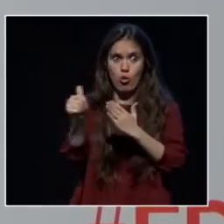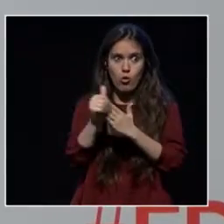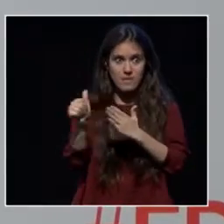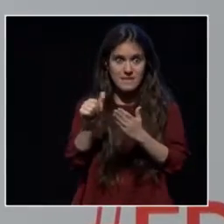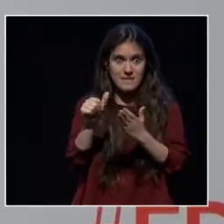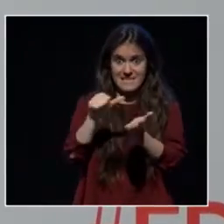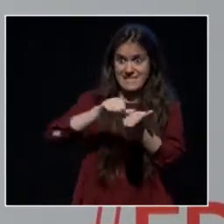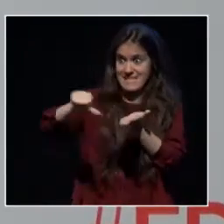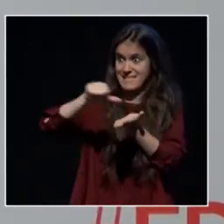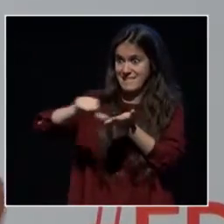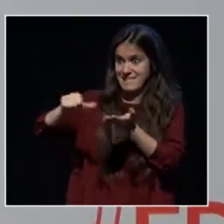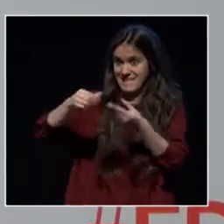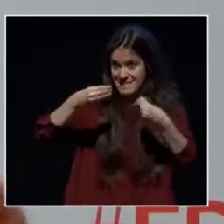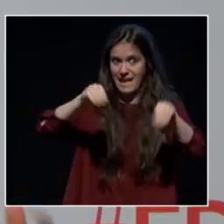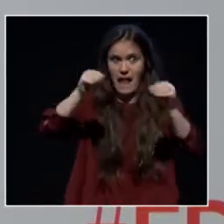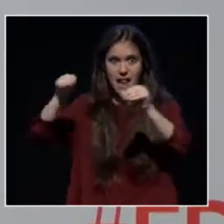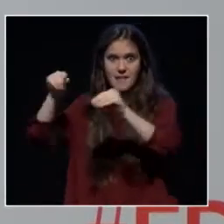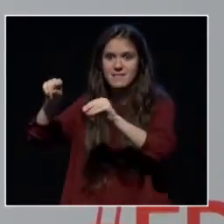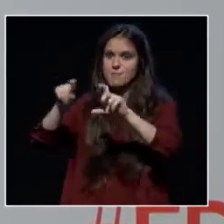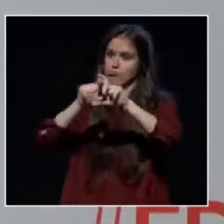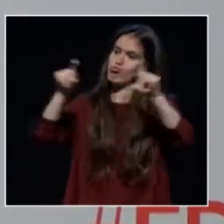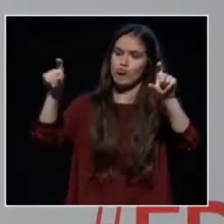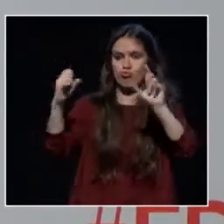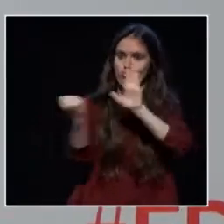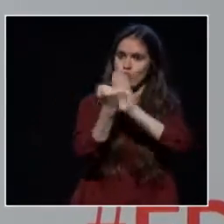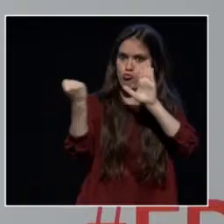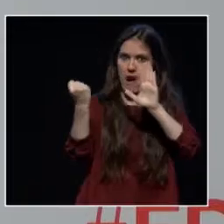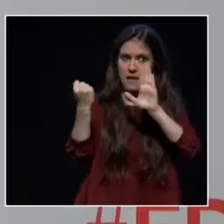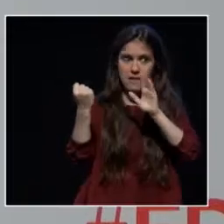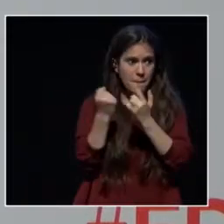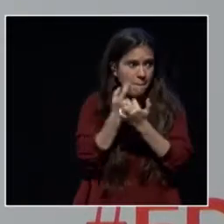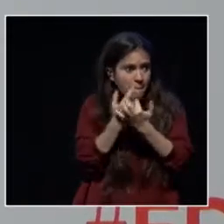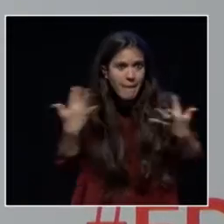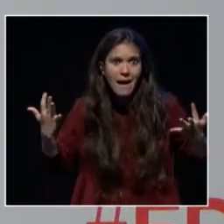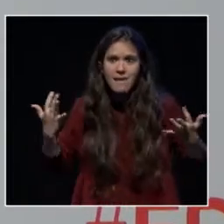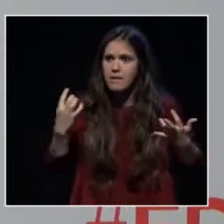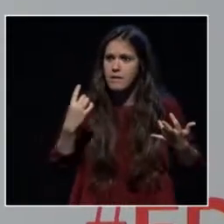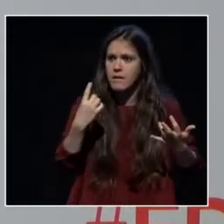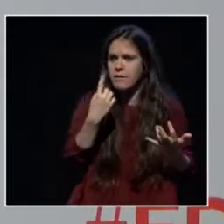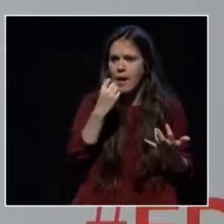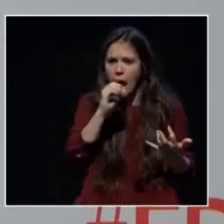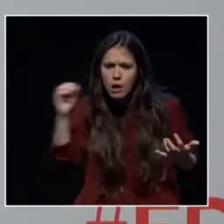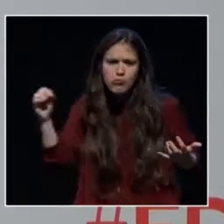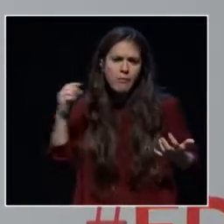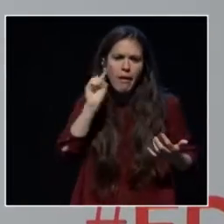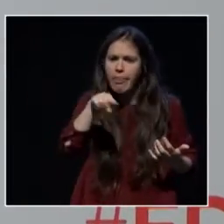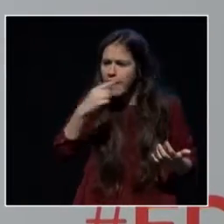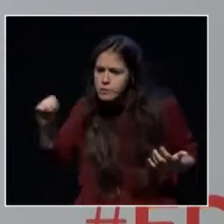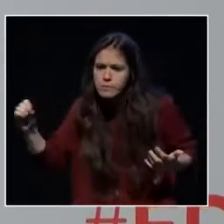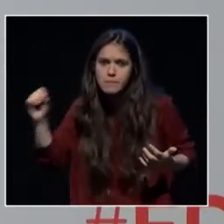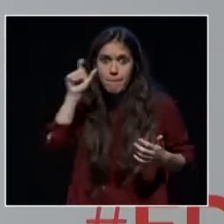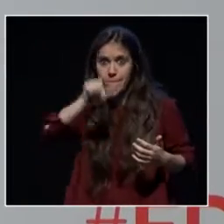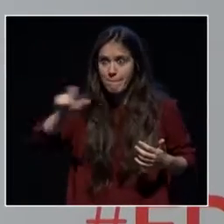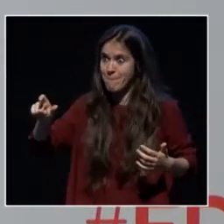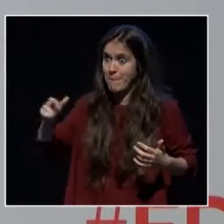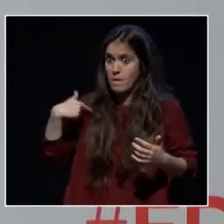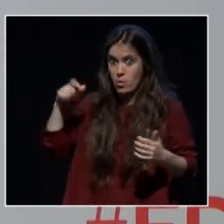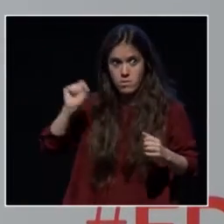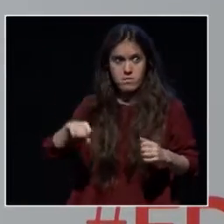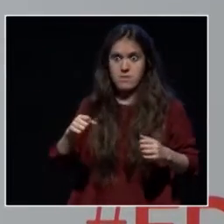name. And many hundreds of thousands of people, young people, old people, in their house, they just maintain this